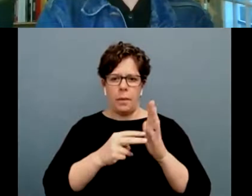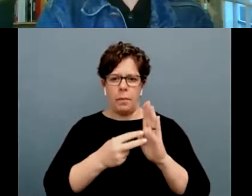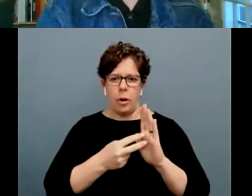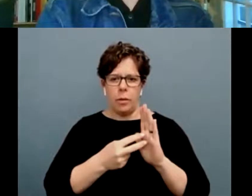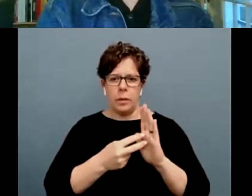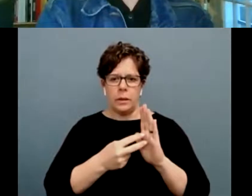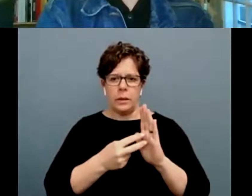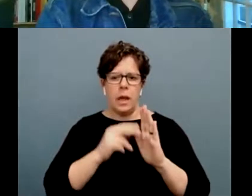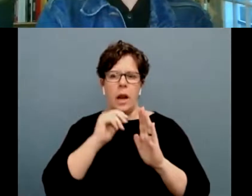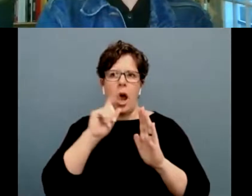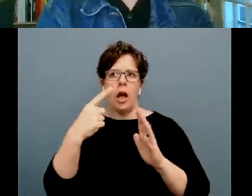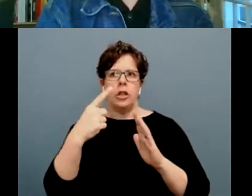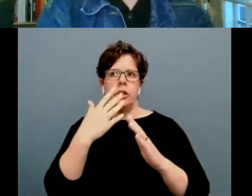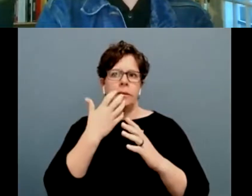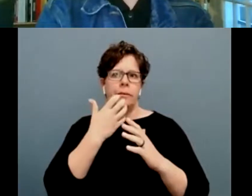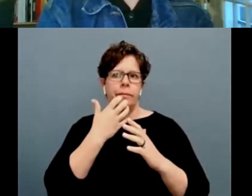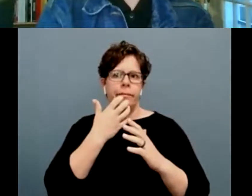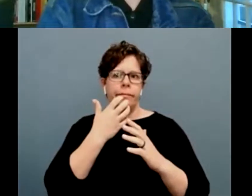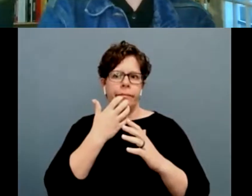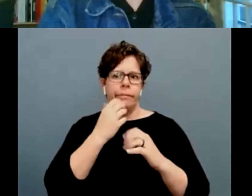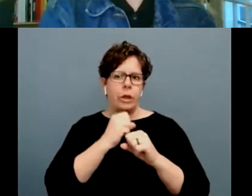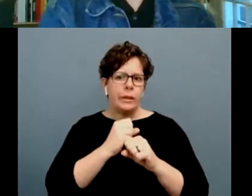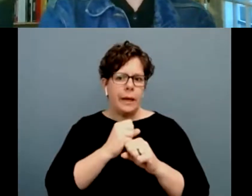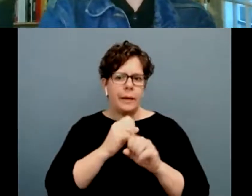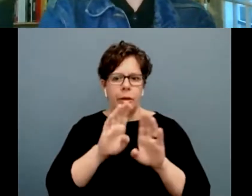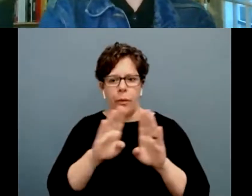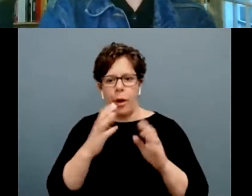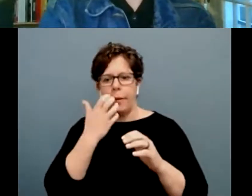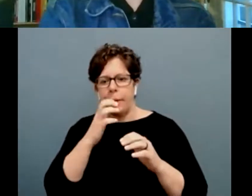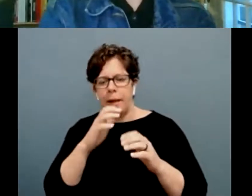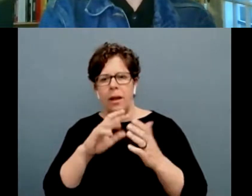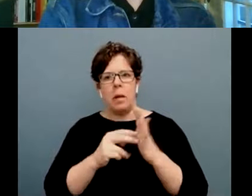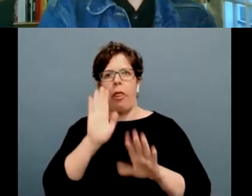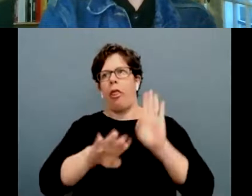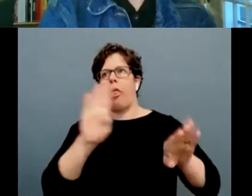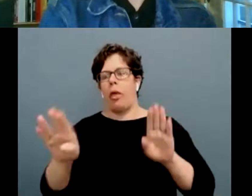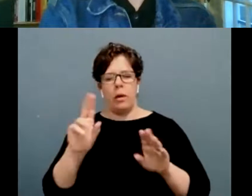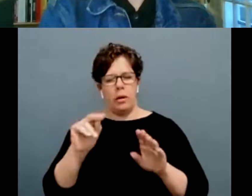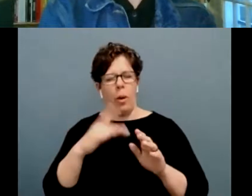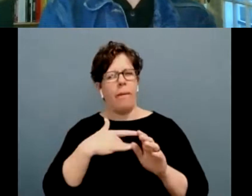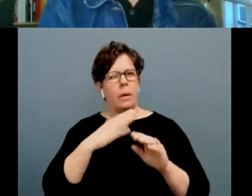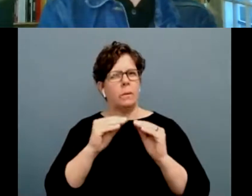functional, because if it was just functional, then there would be no reason to take any aesthetic consideration.